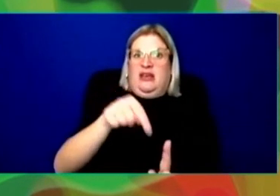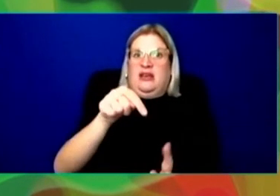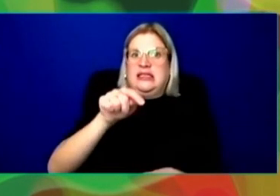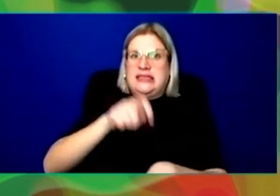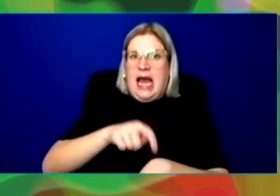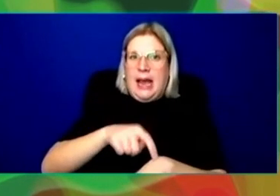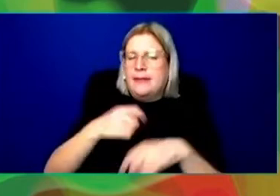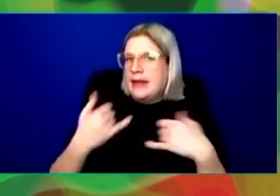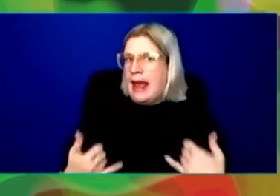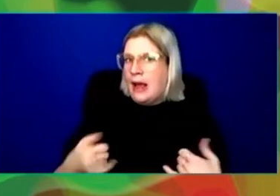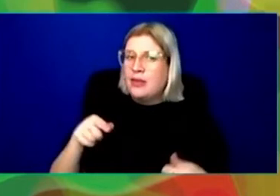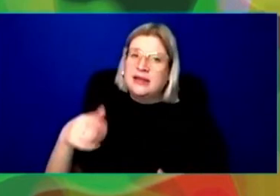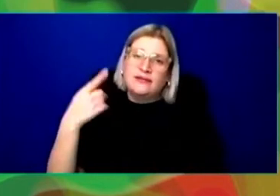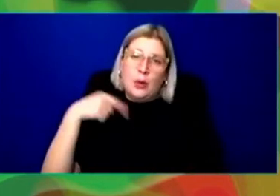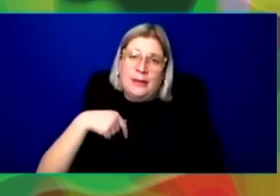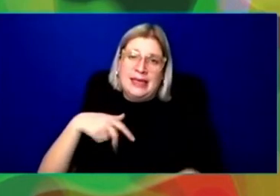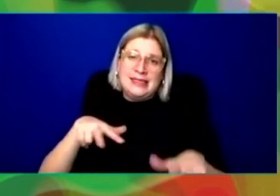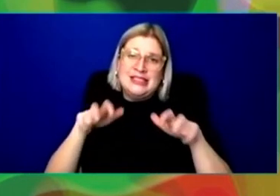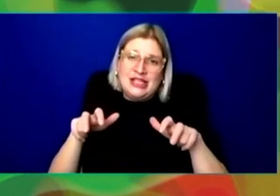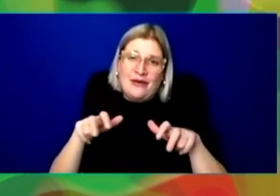is a selfish question.